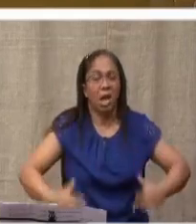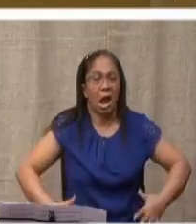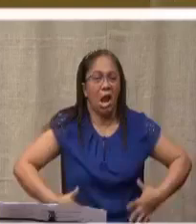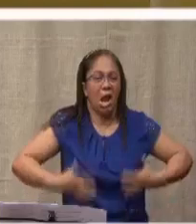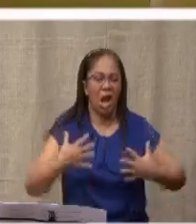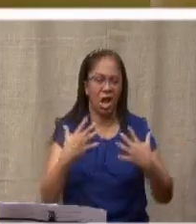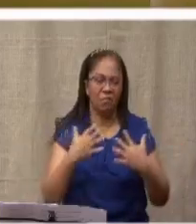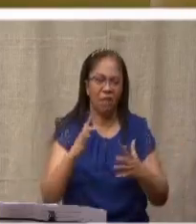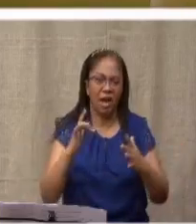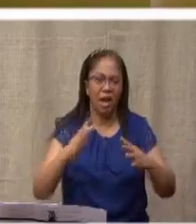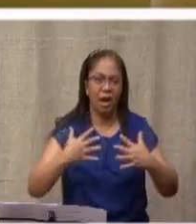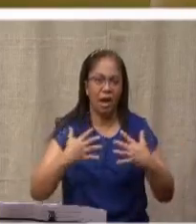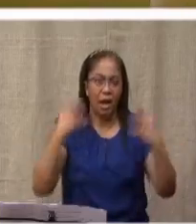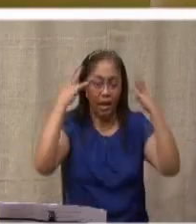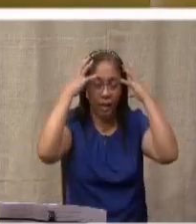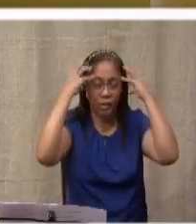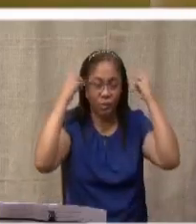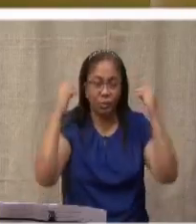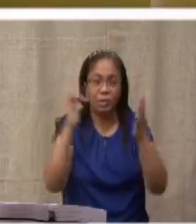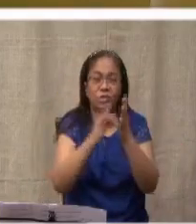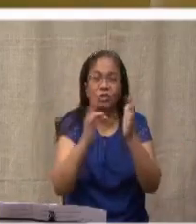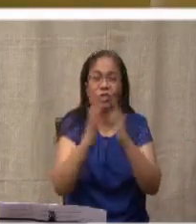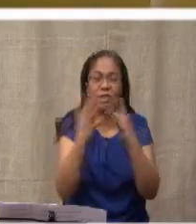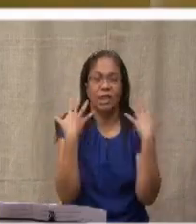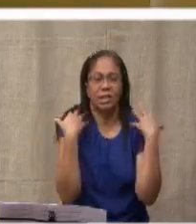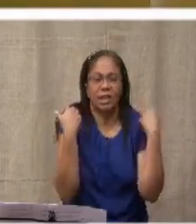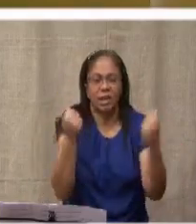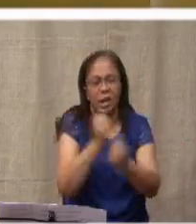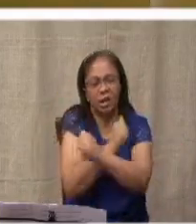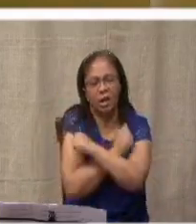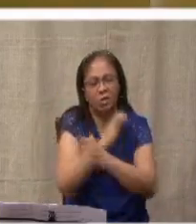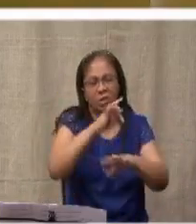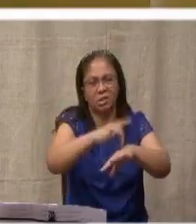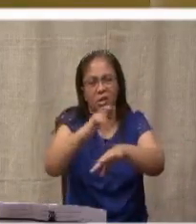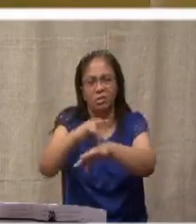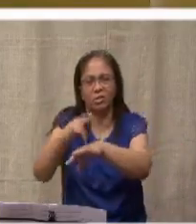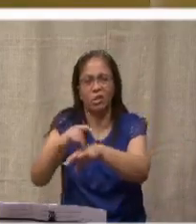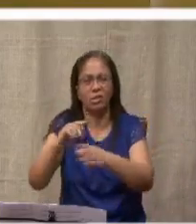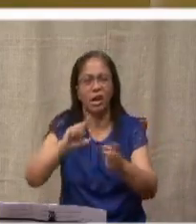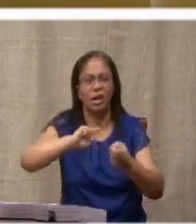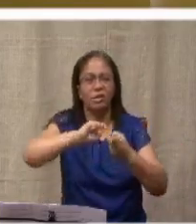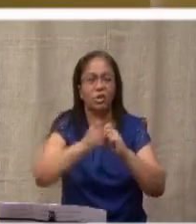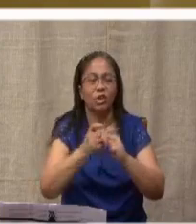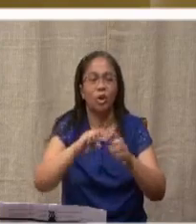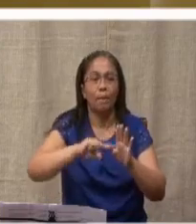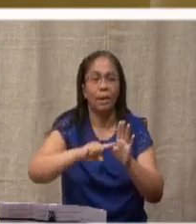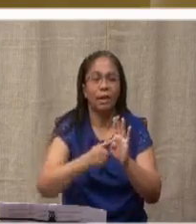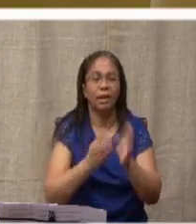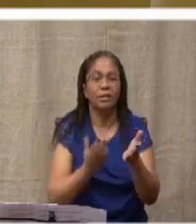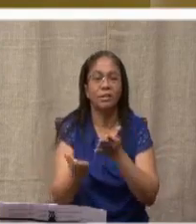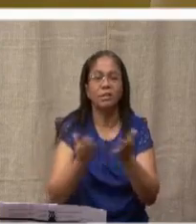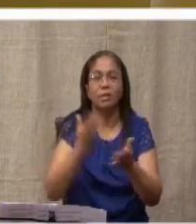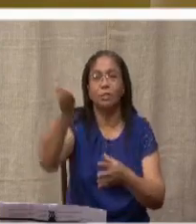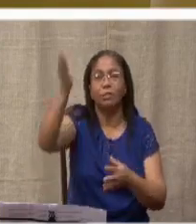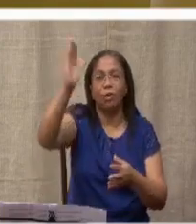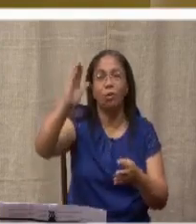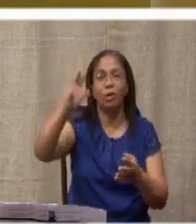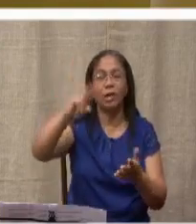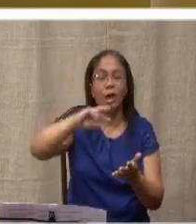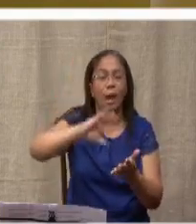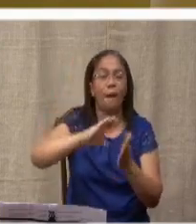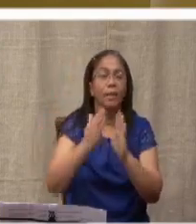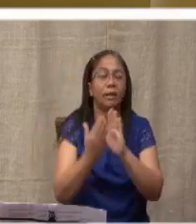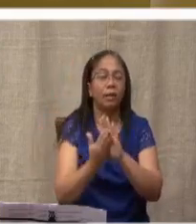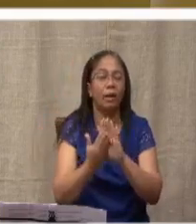healing love of jesus christ and is turned now to service to god the family becomes a mission and a